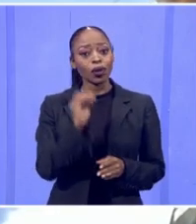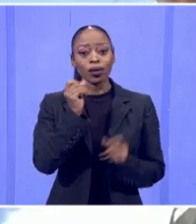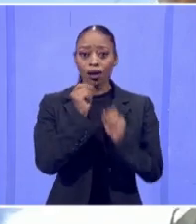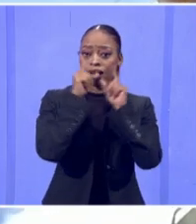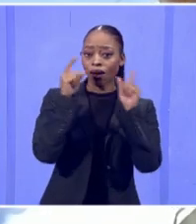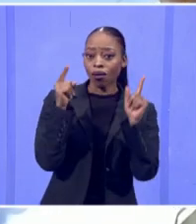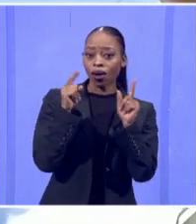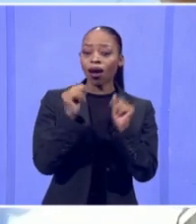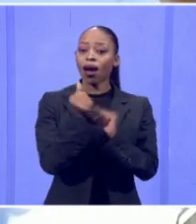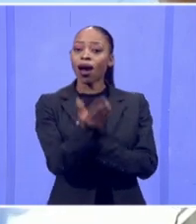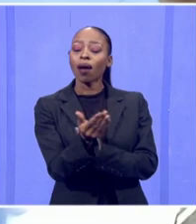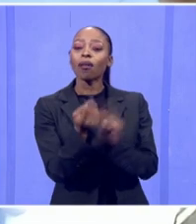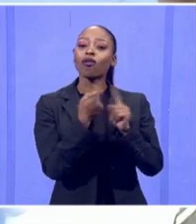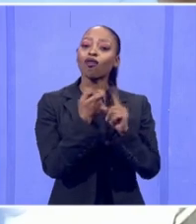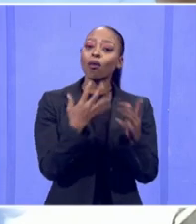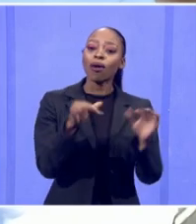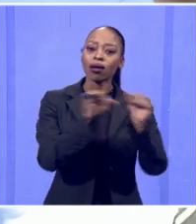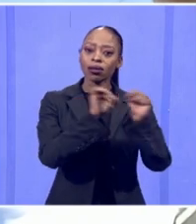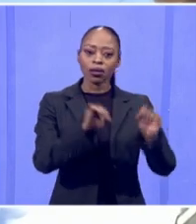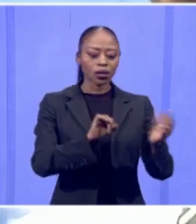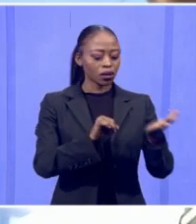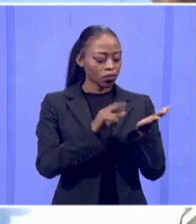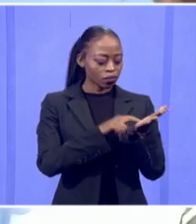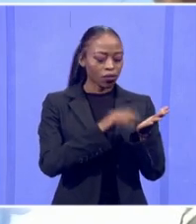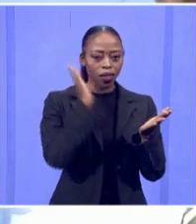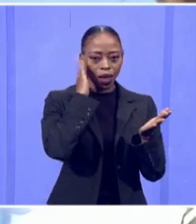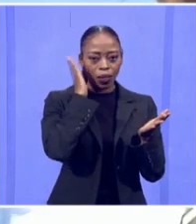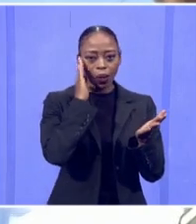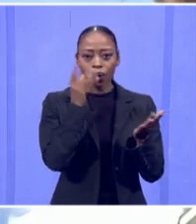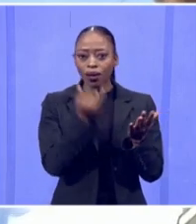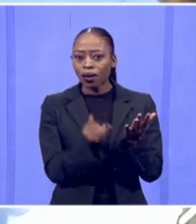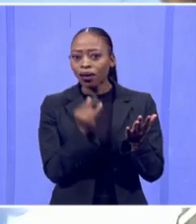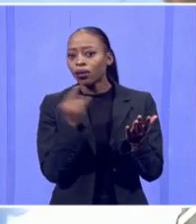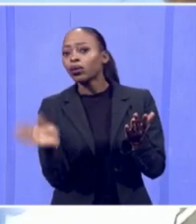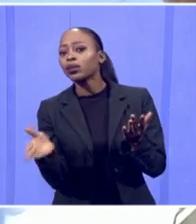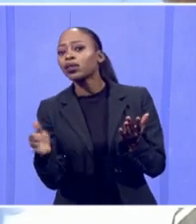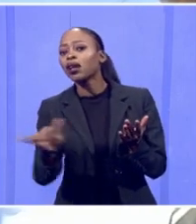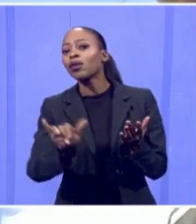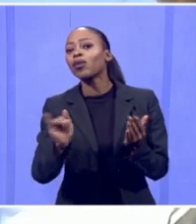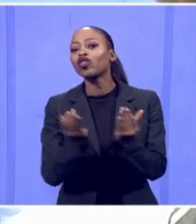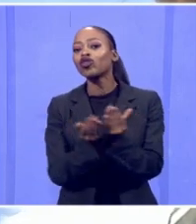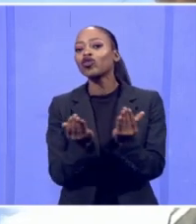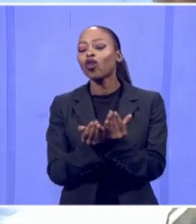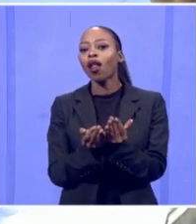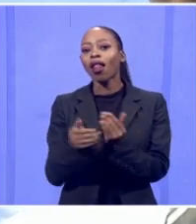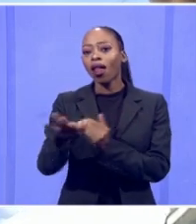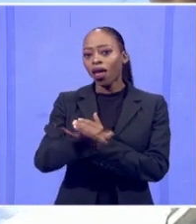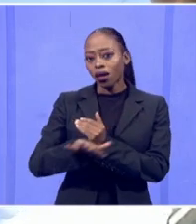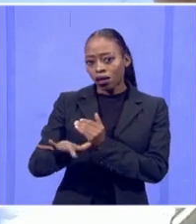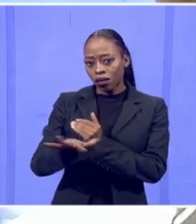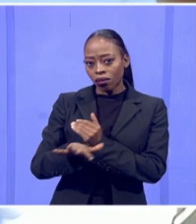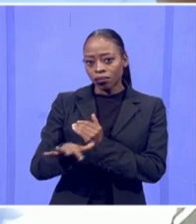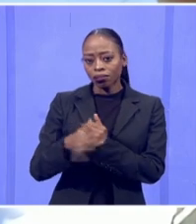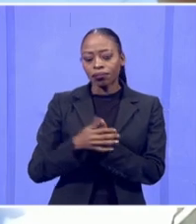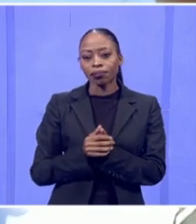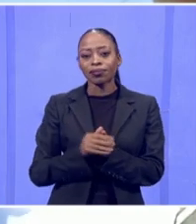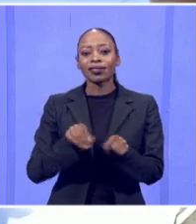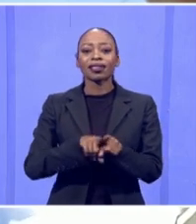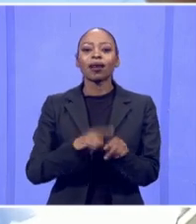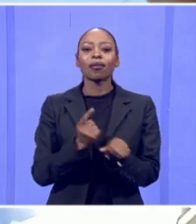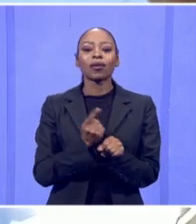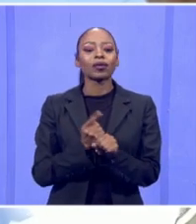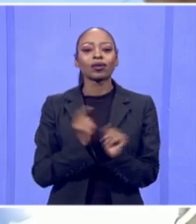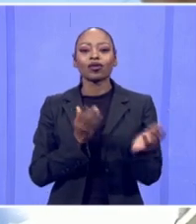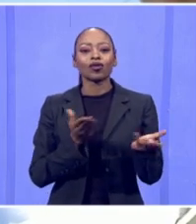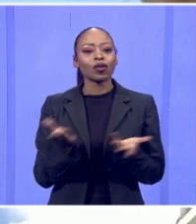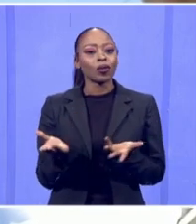have applied even from their system. They know where they can send them to in terms of places. And that's